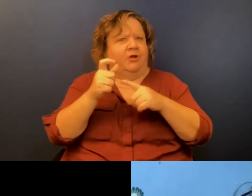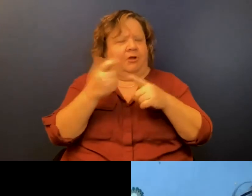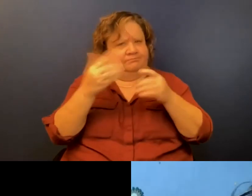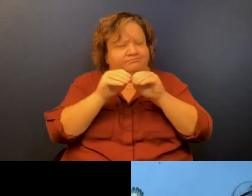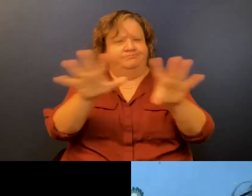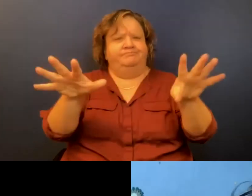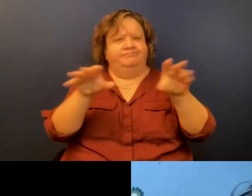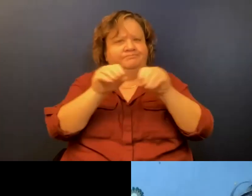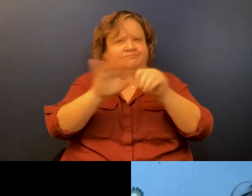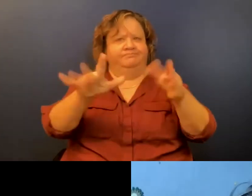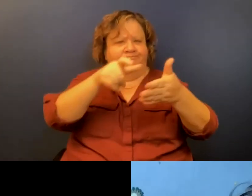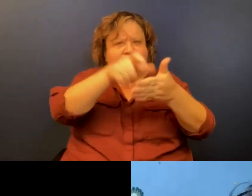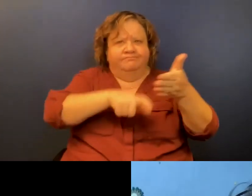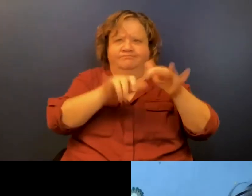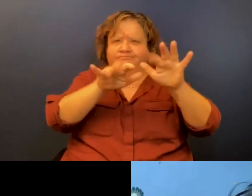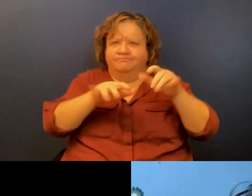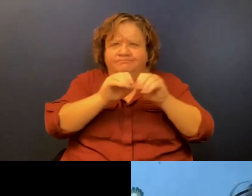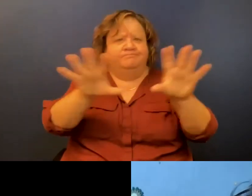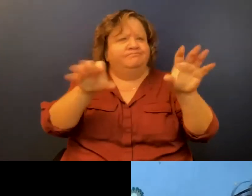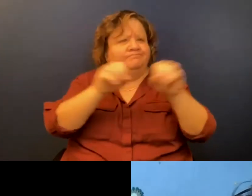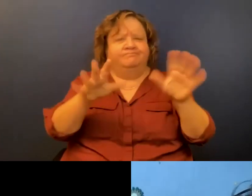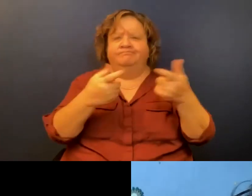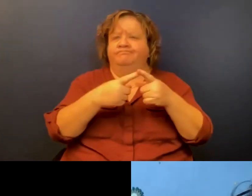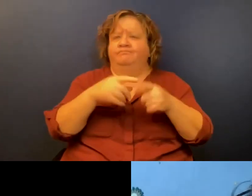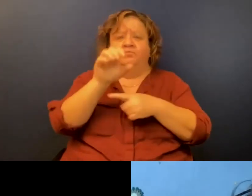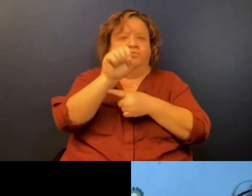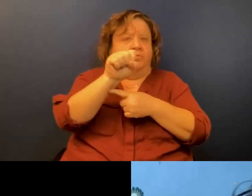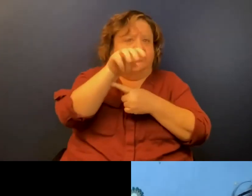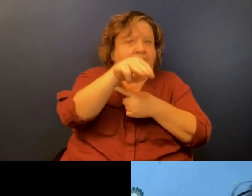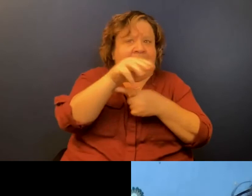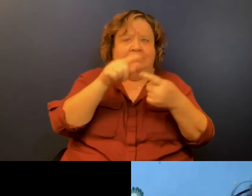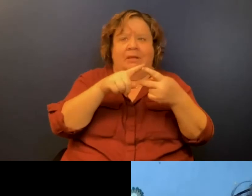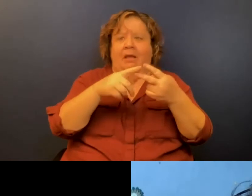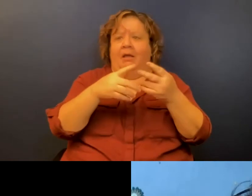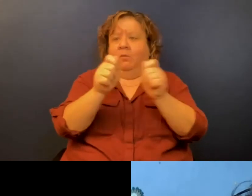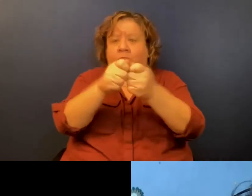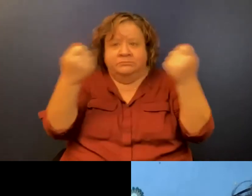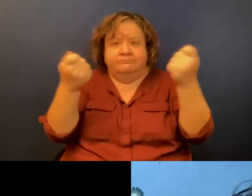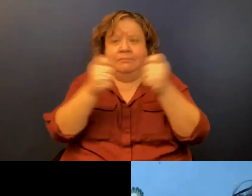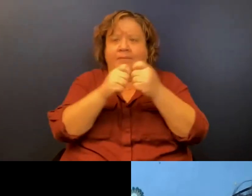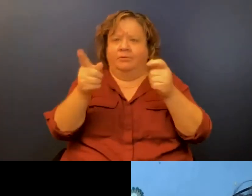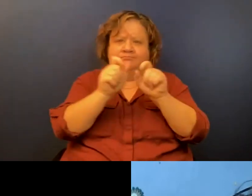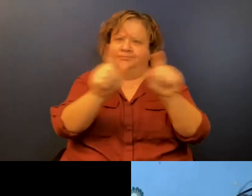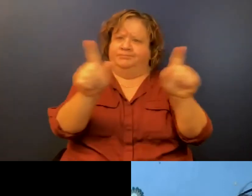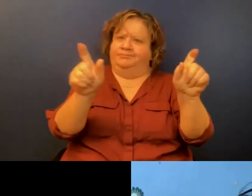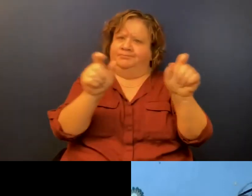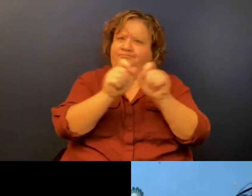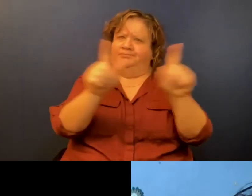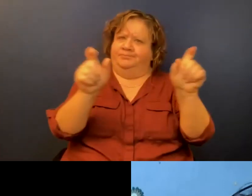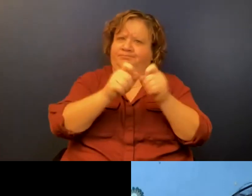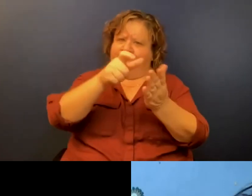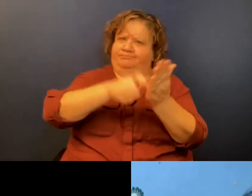del colectivo Las Express Lémuras Read desde 2019. from